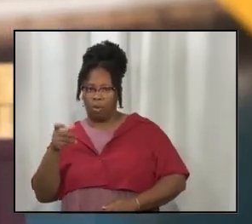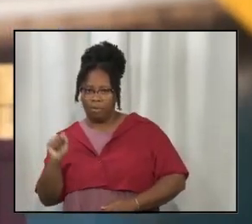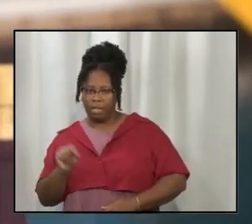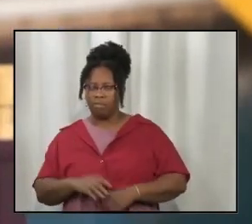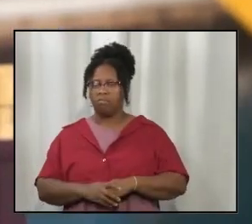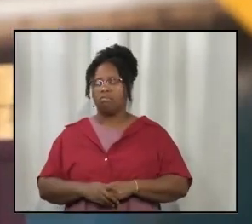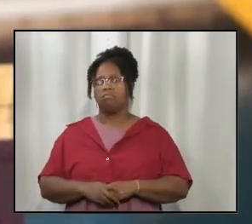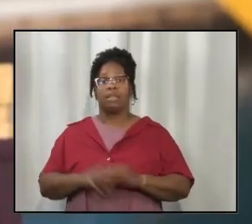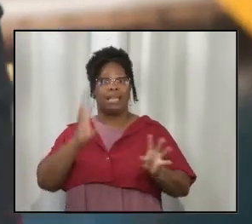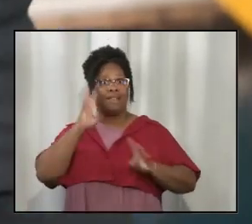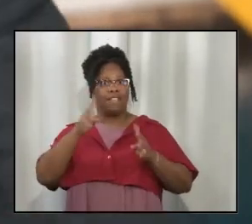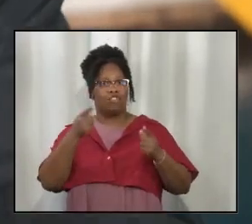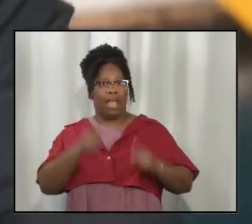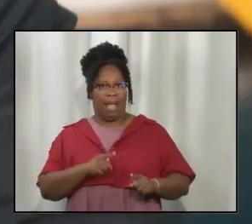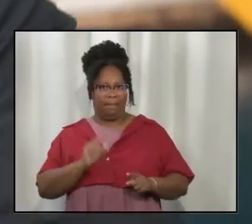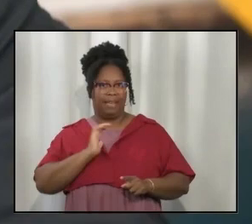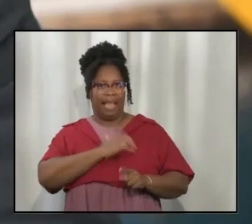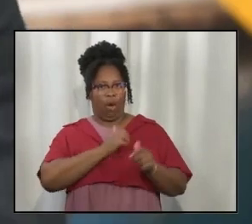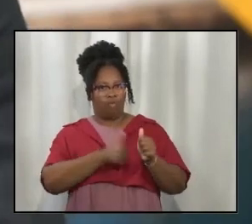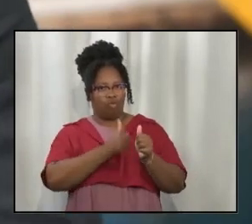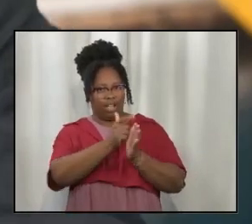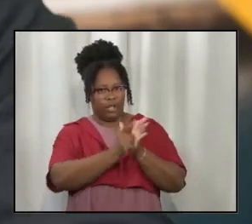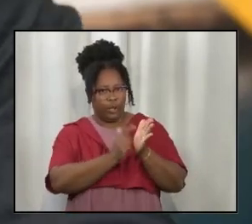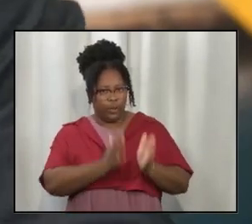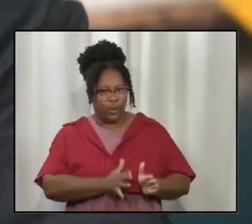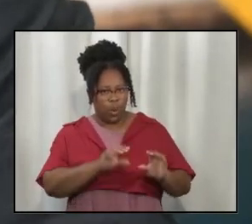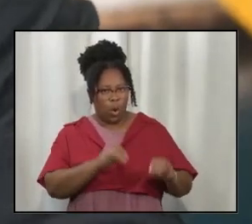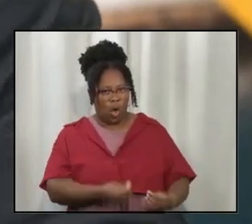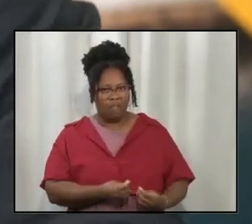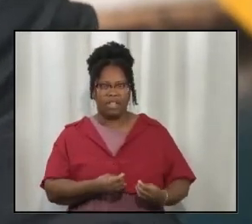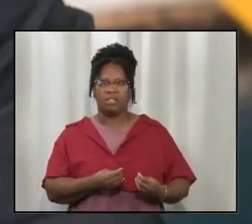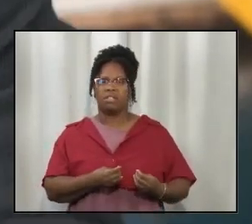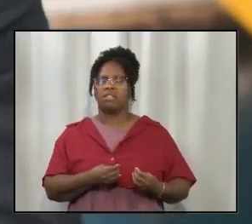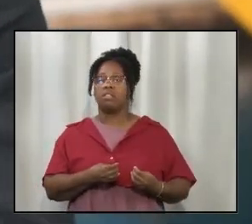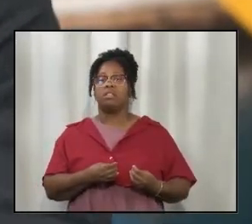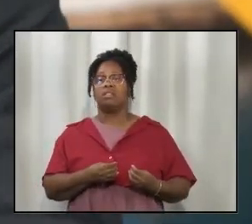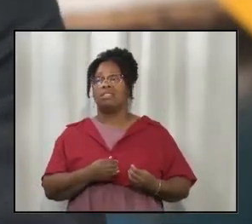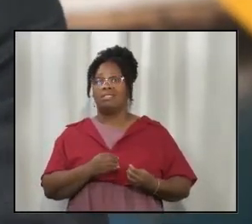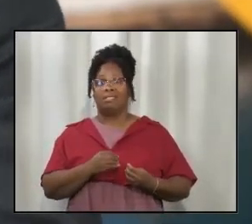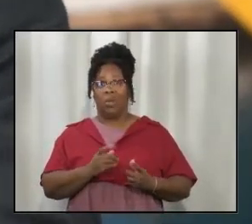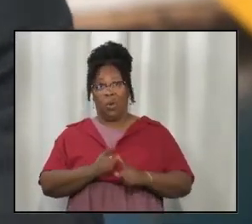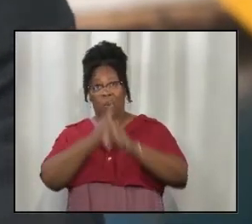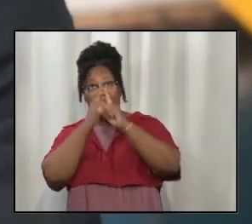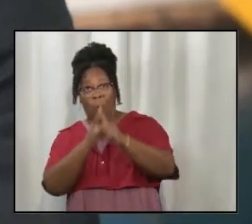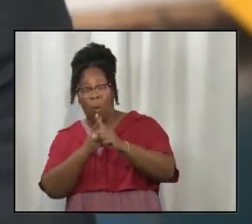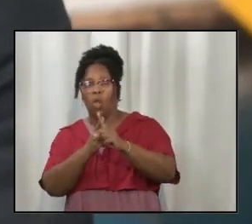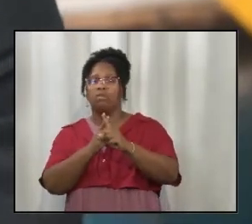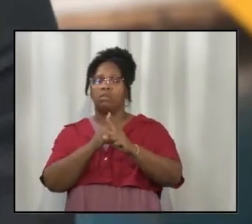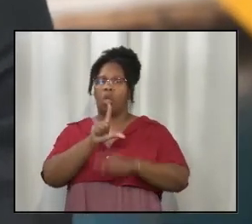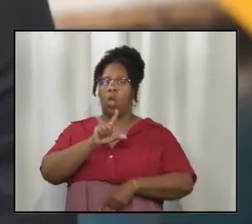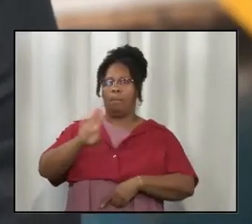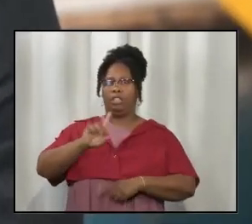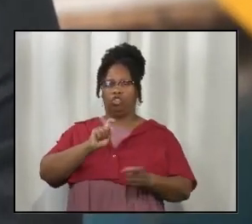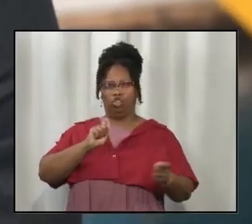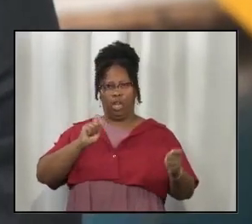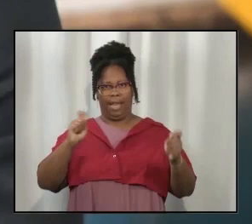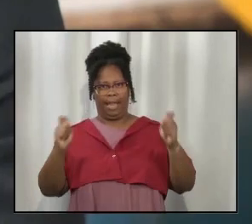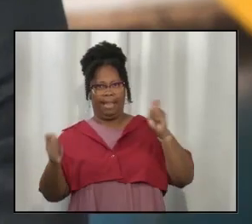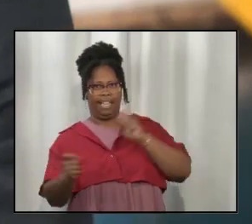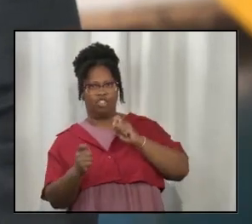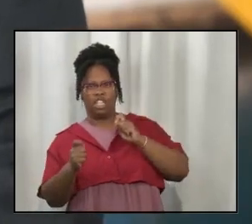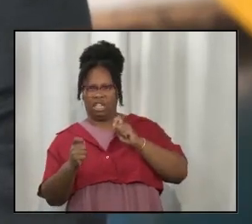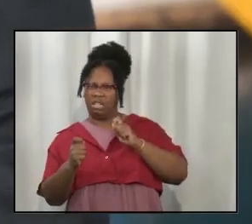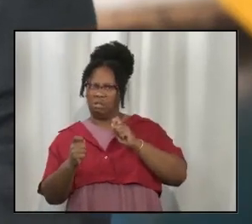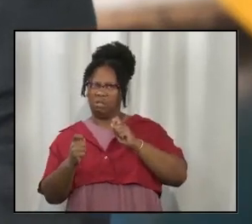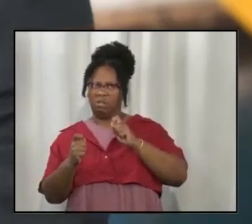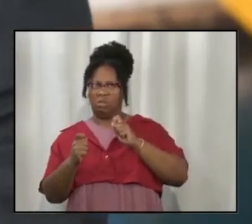innovation taking place at our prosecutor office. So this is all about allowing our city to change to meet the evolving needs.